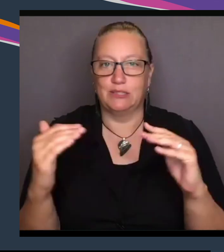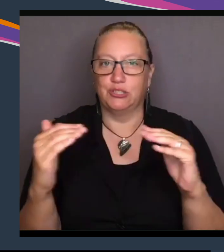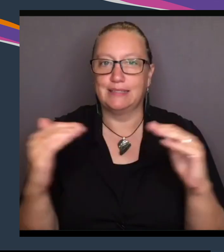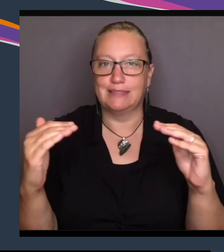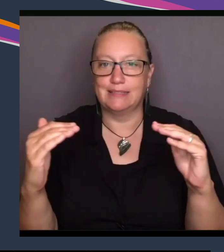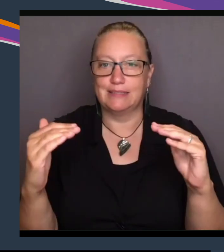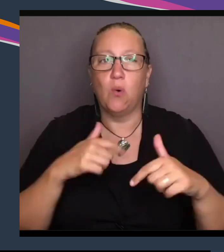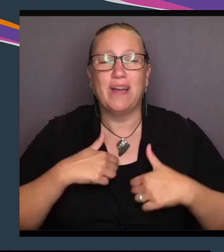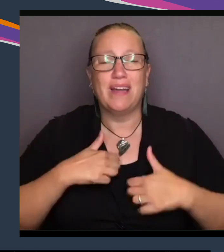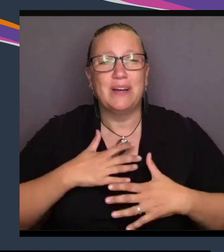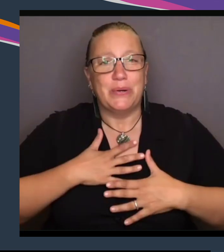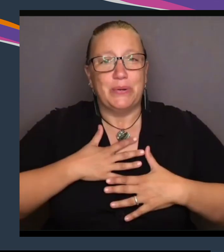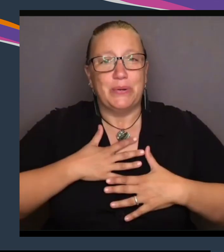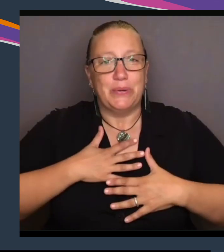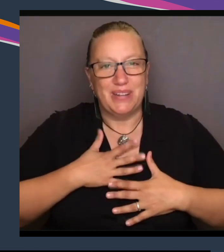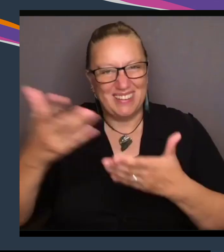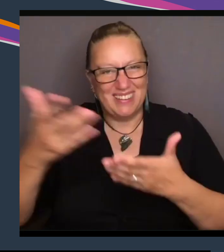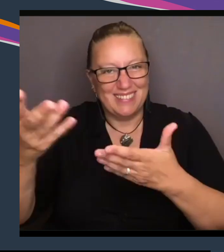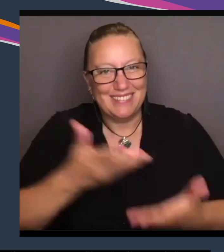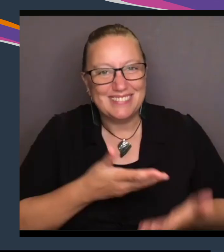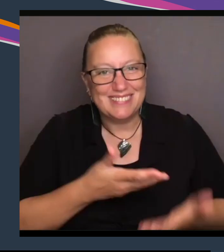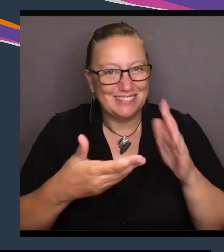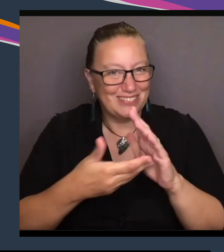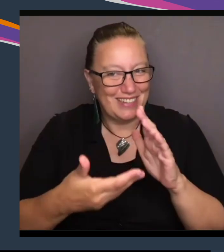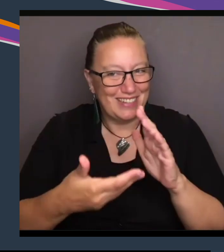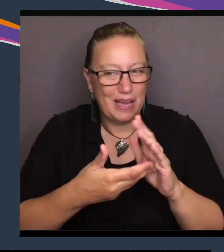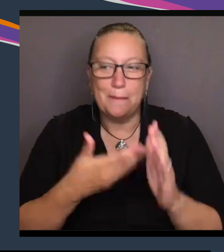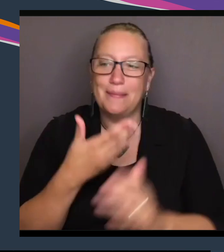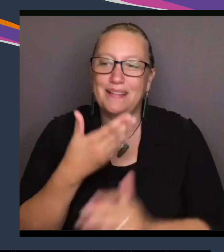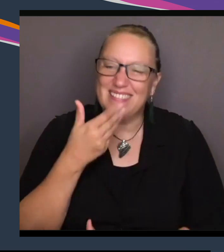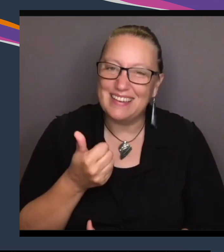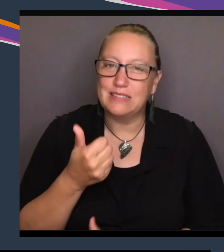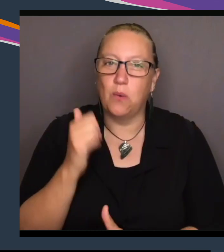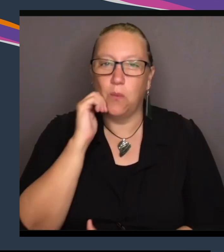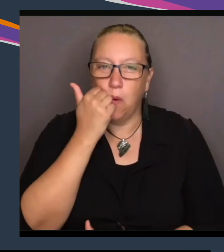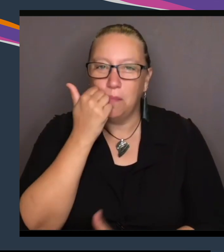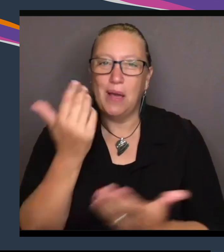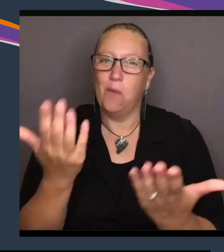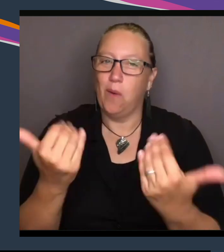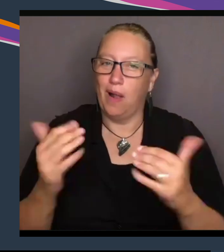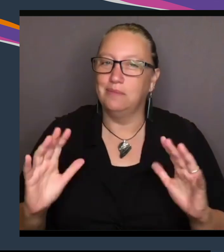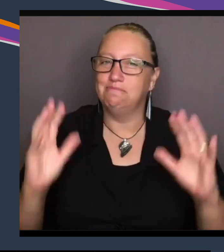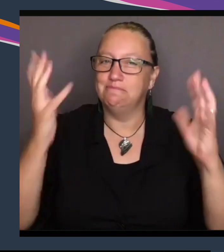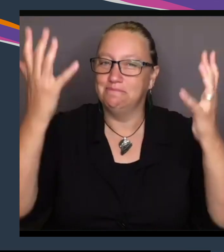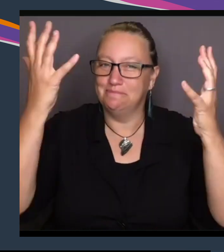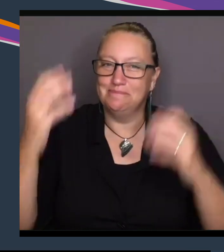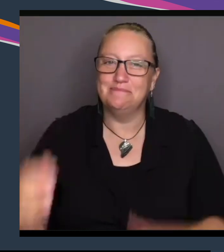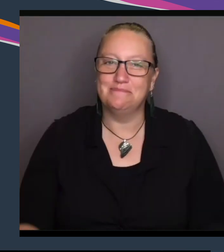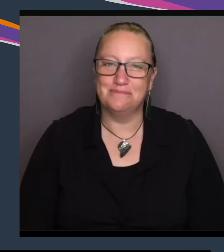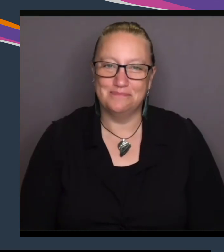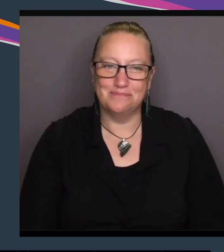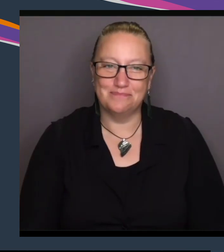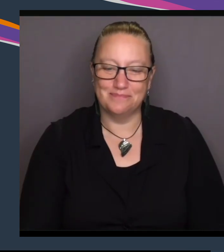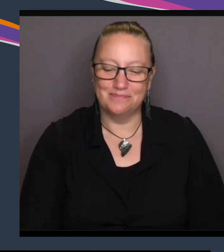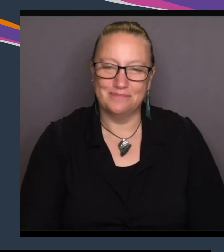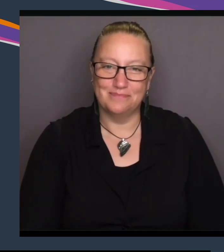you. And please join me in warmly welcoming Auntie Glendra.